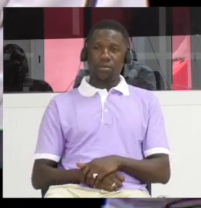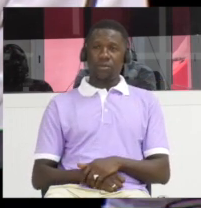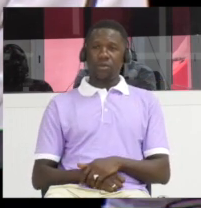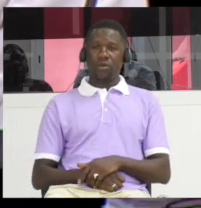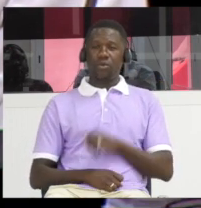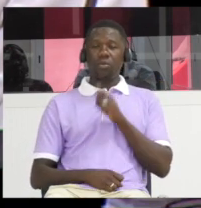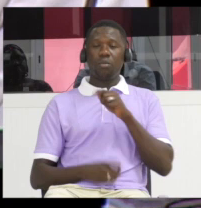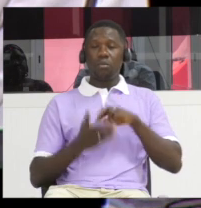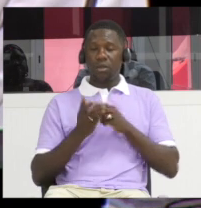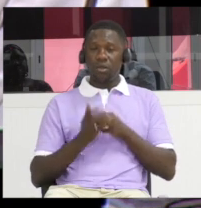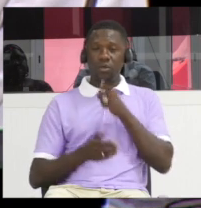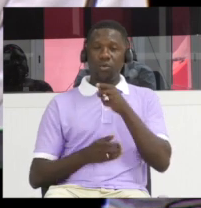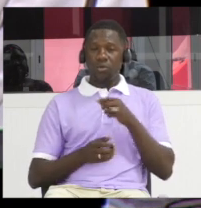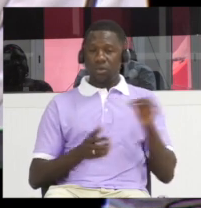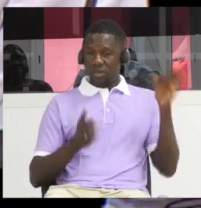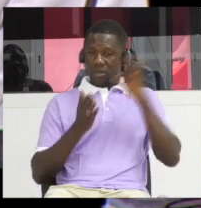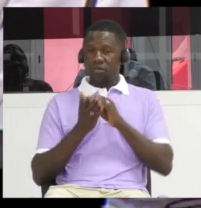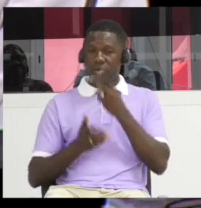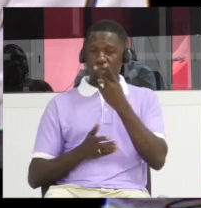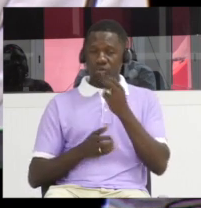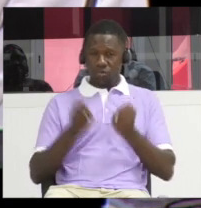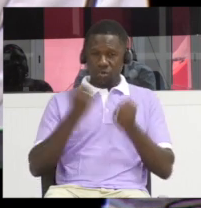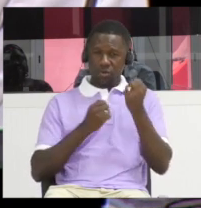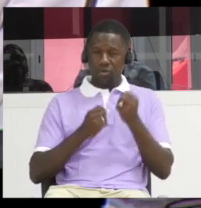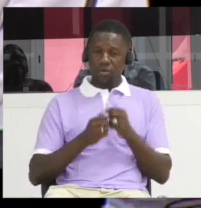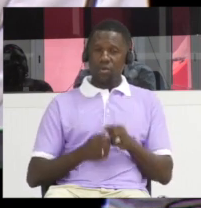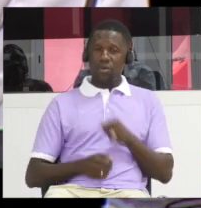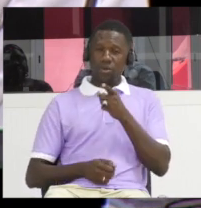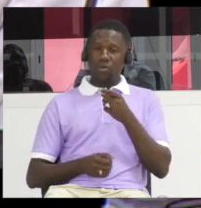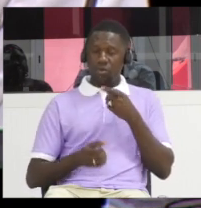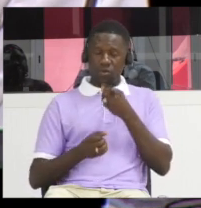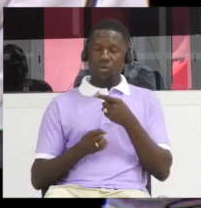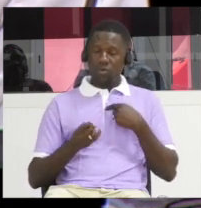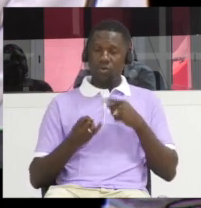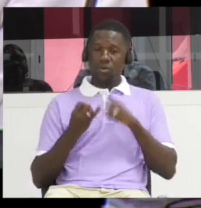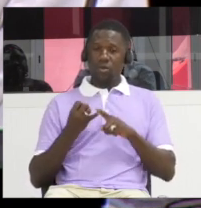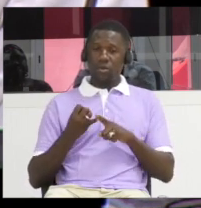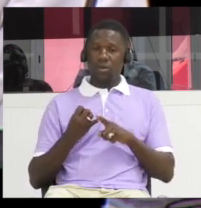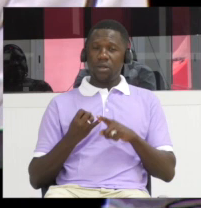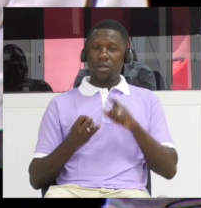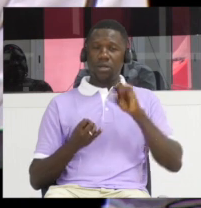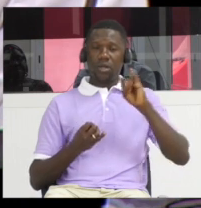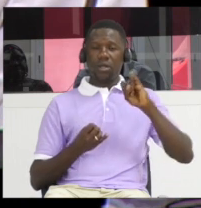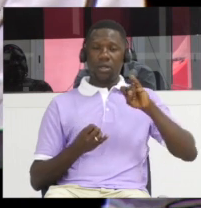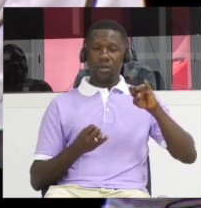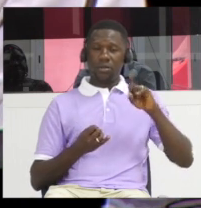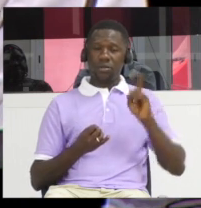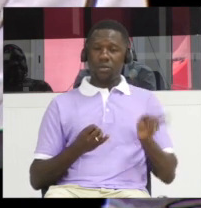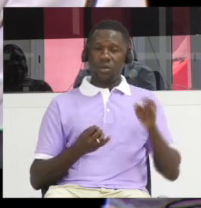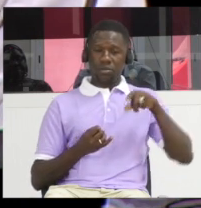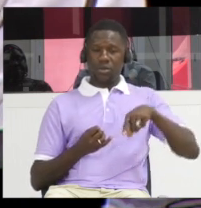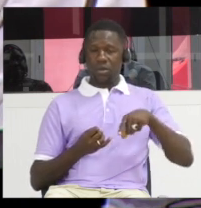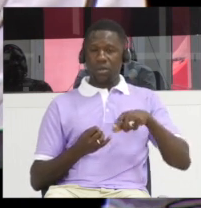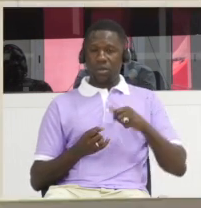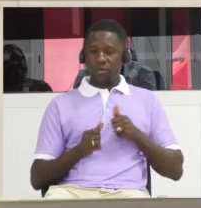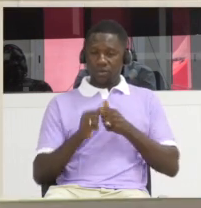you were there, Kebasise and the Nigerian security advisor, and the IGP, Pasalajan, followed in another